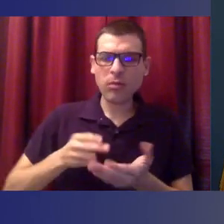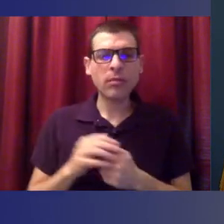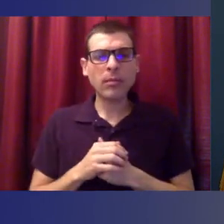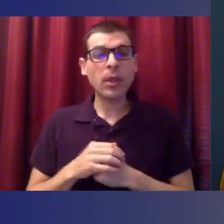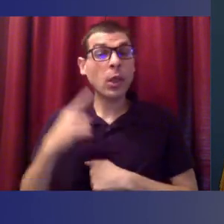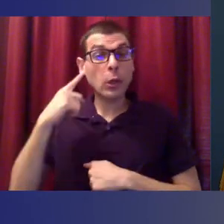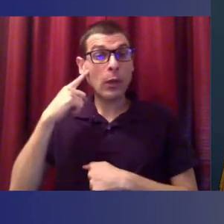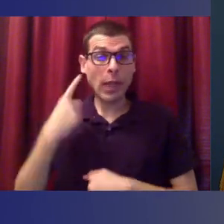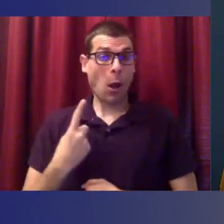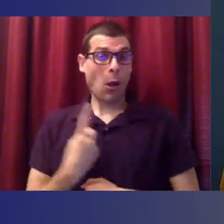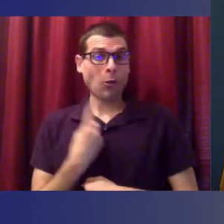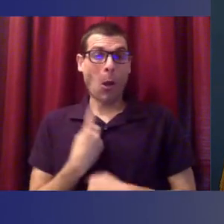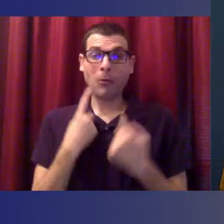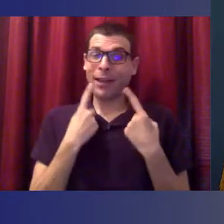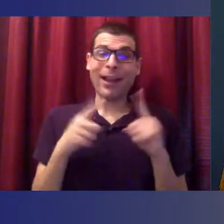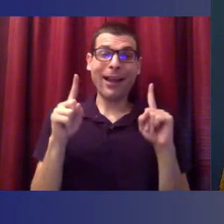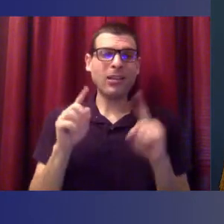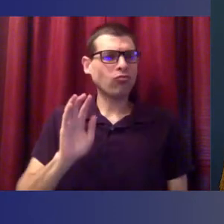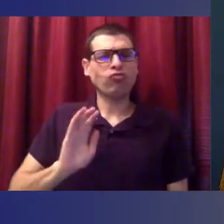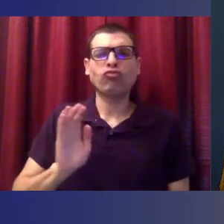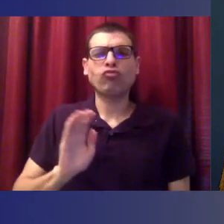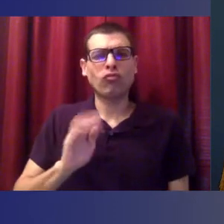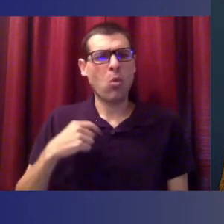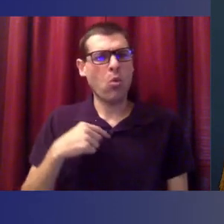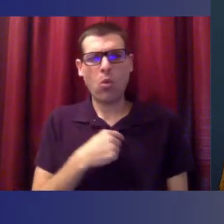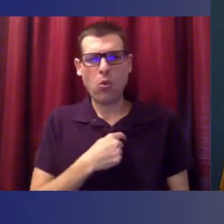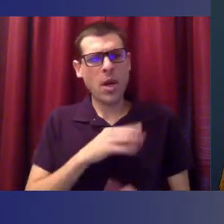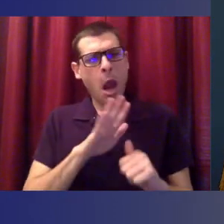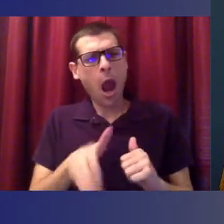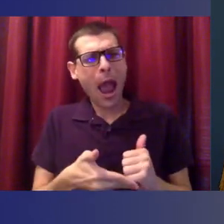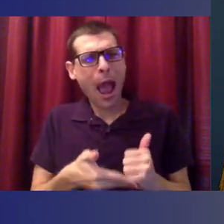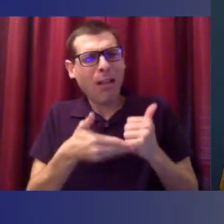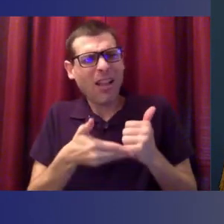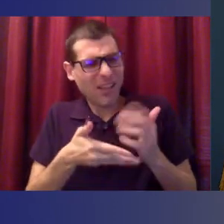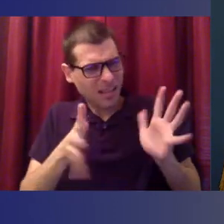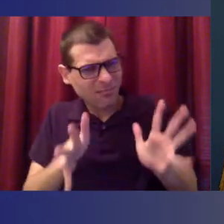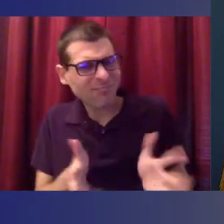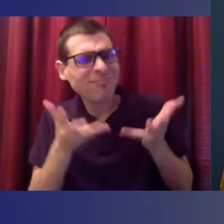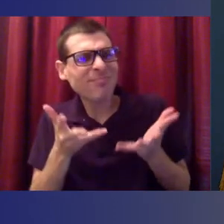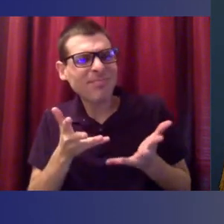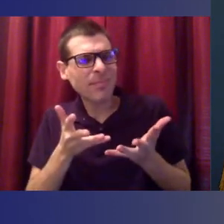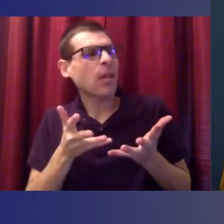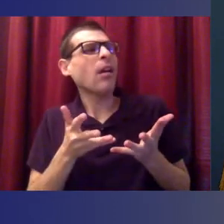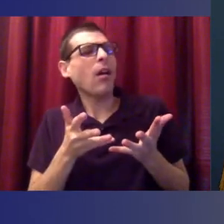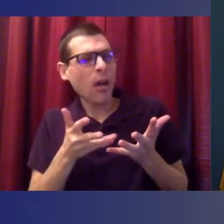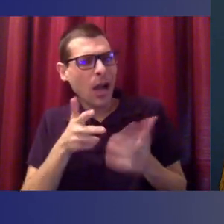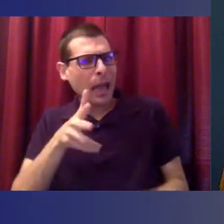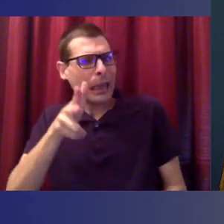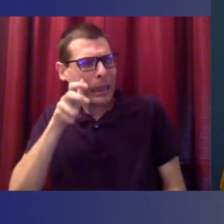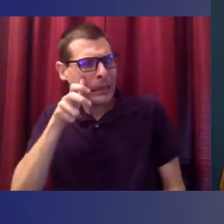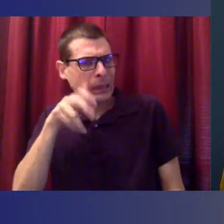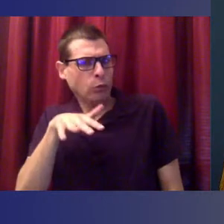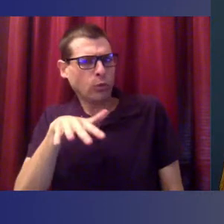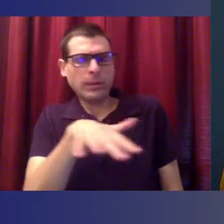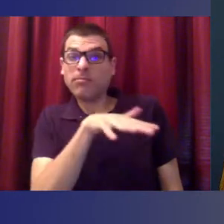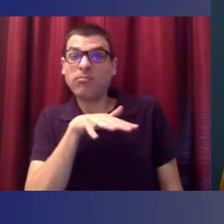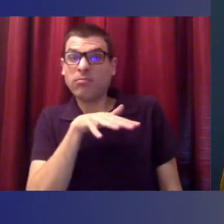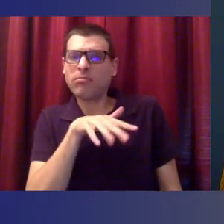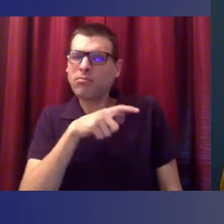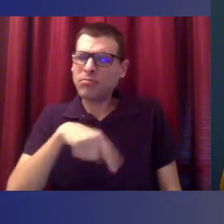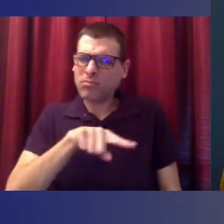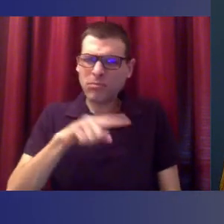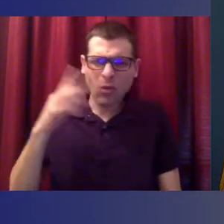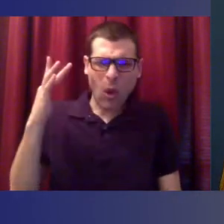In this process, we're elevating the voices of community members who have experienced firsthand the brutality and the harms